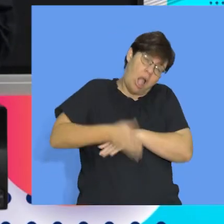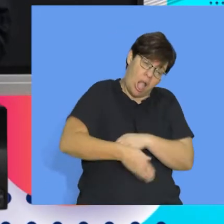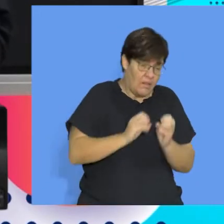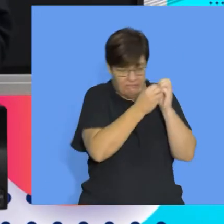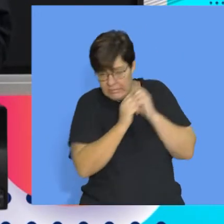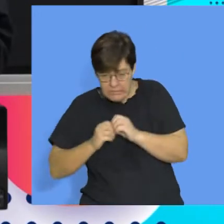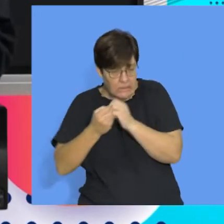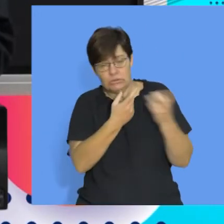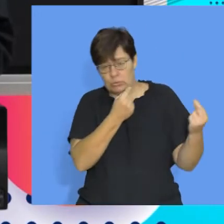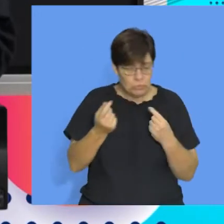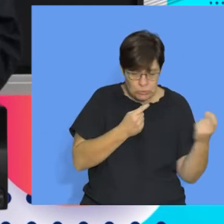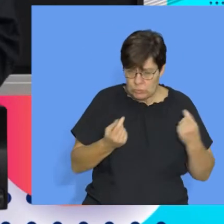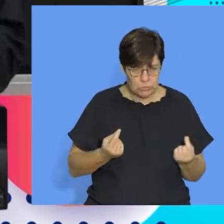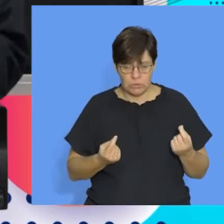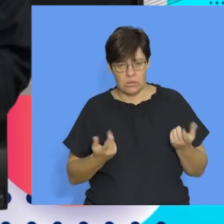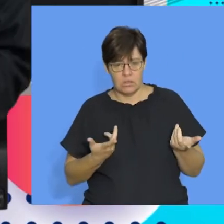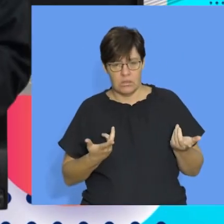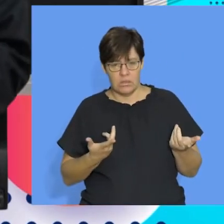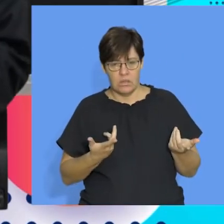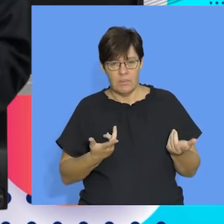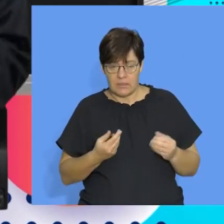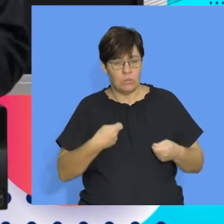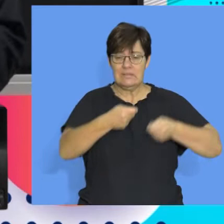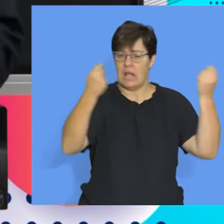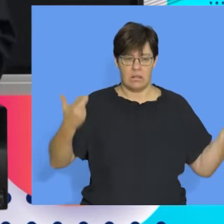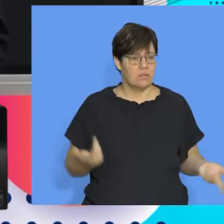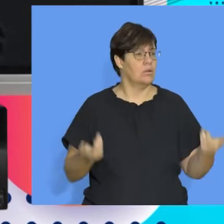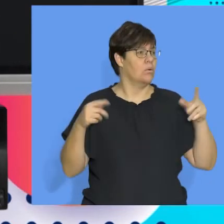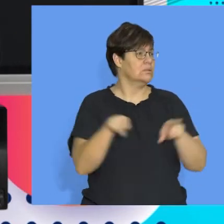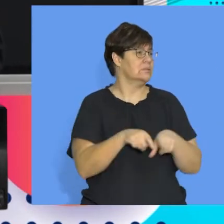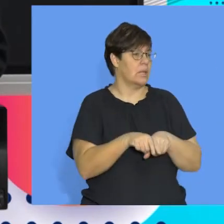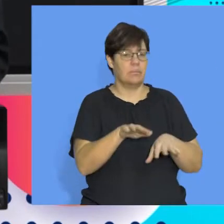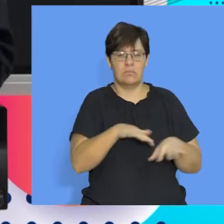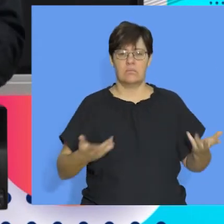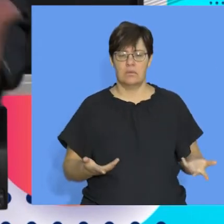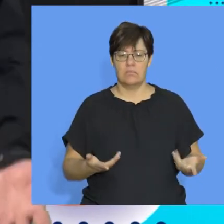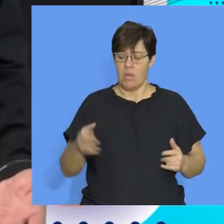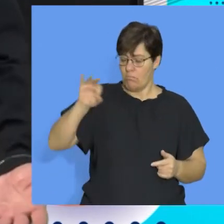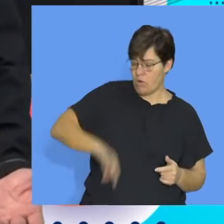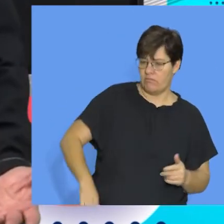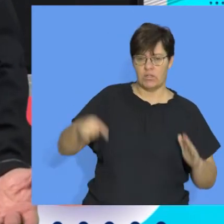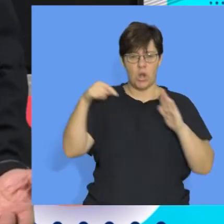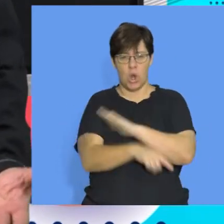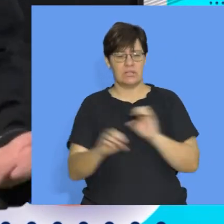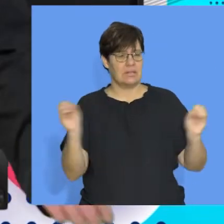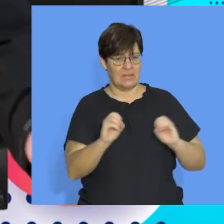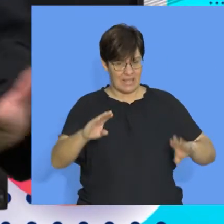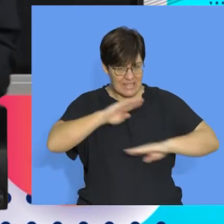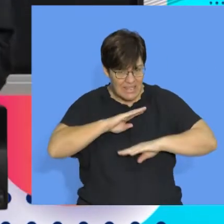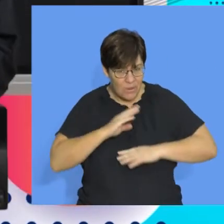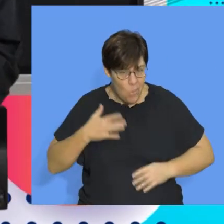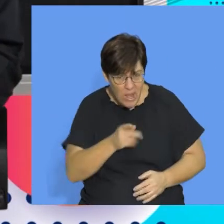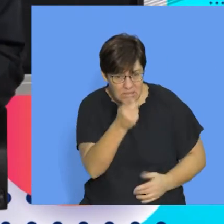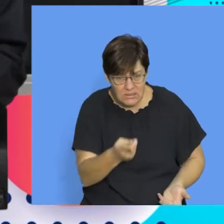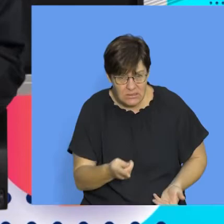the break-even point, you're not making a profit, neither are you making a loss. Would you be satisfied with that?